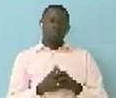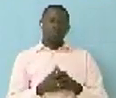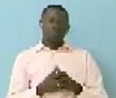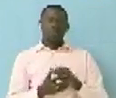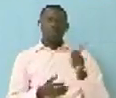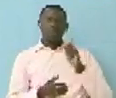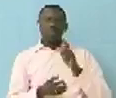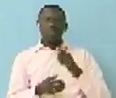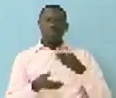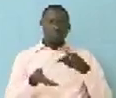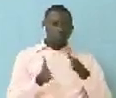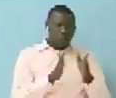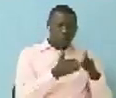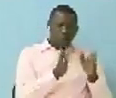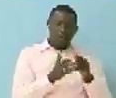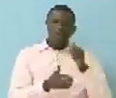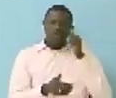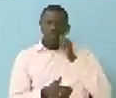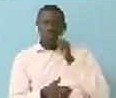What is the methodology?